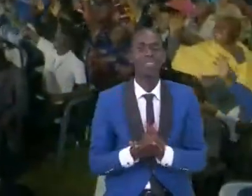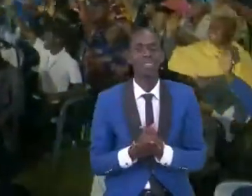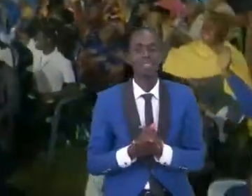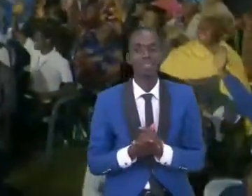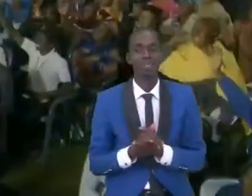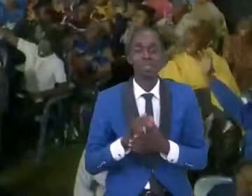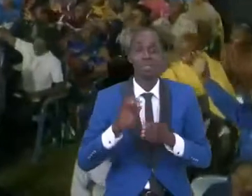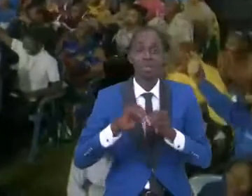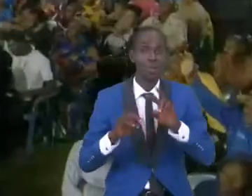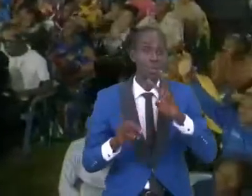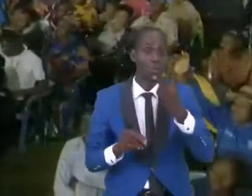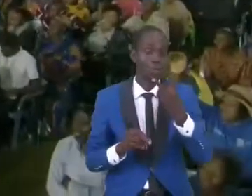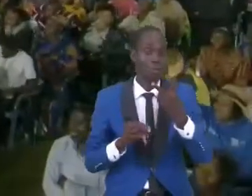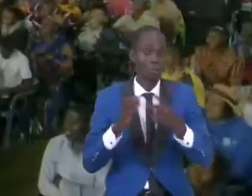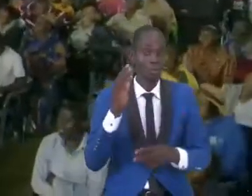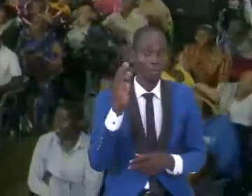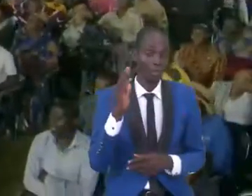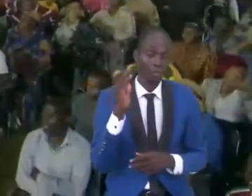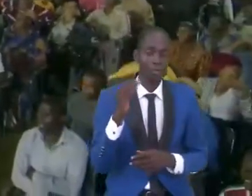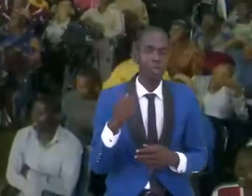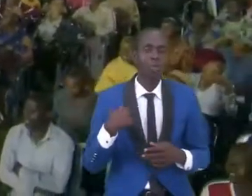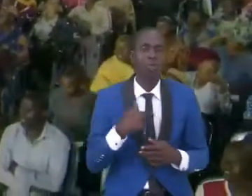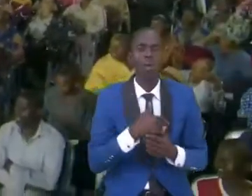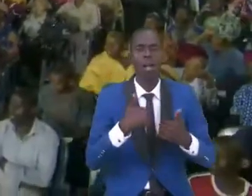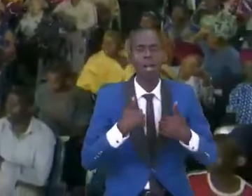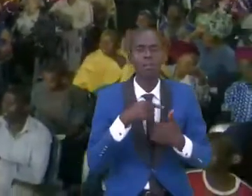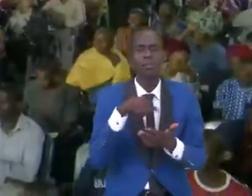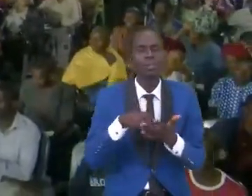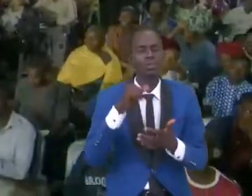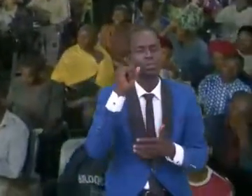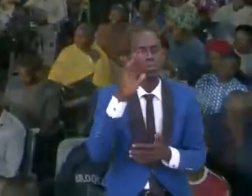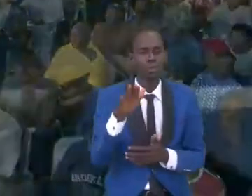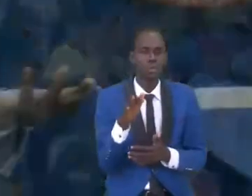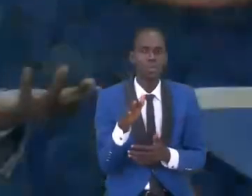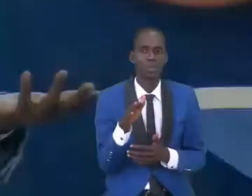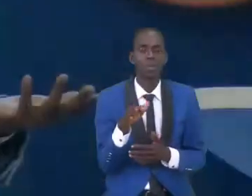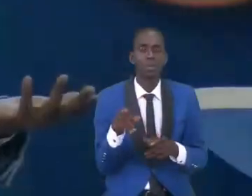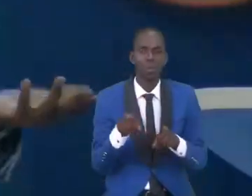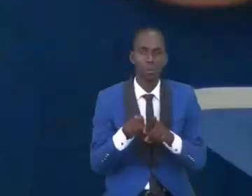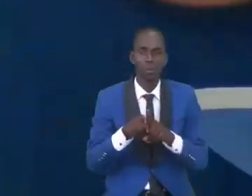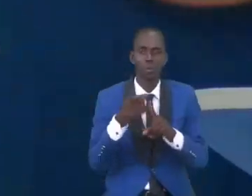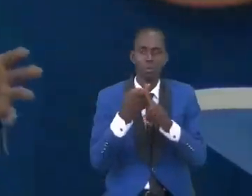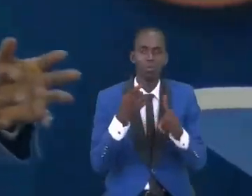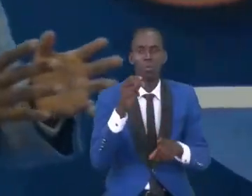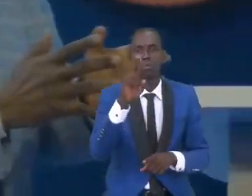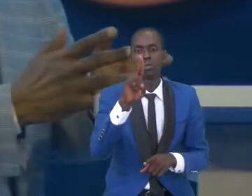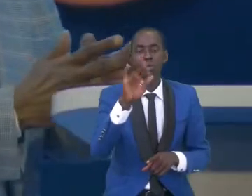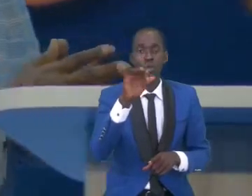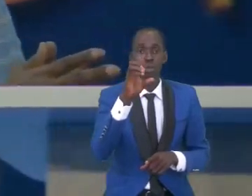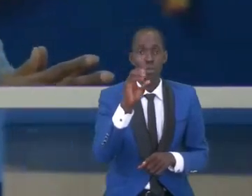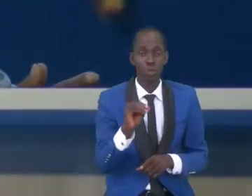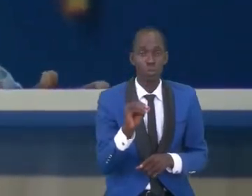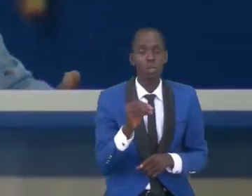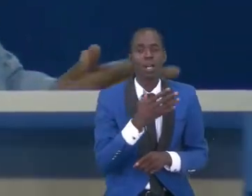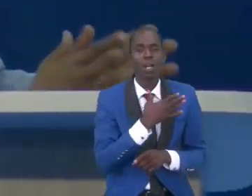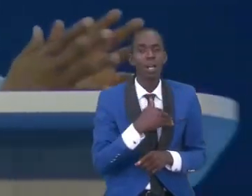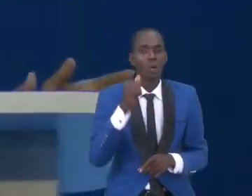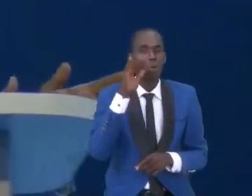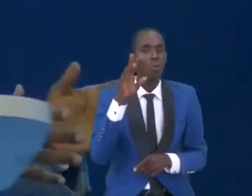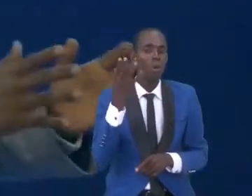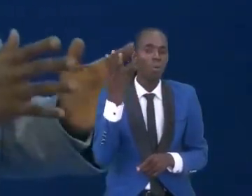Number two, we have this woman named Atim, also from Uyo. And she was healed